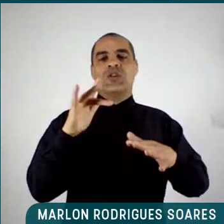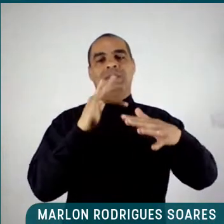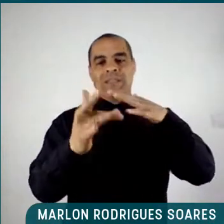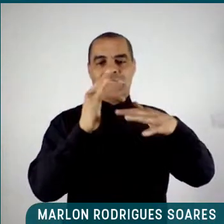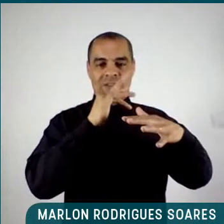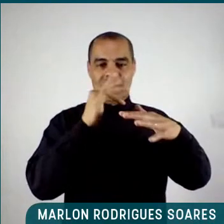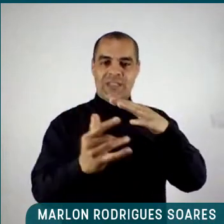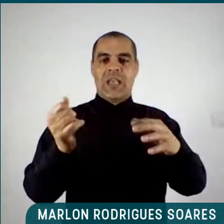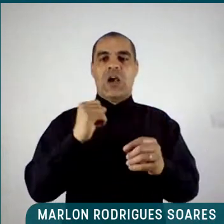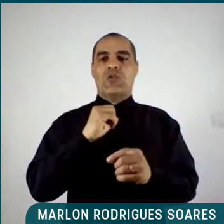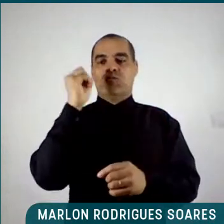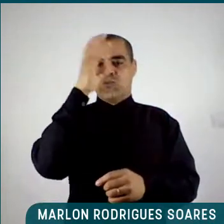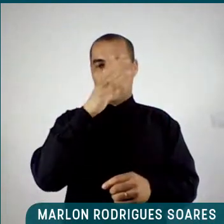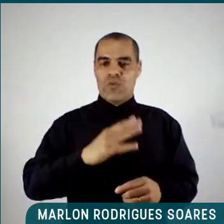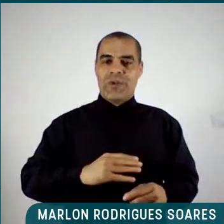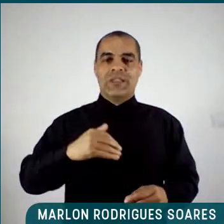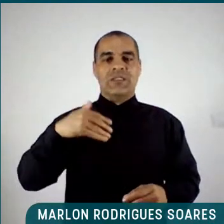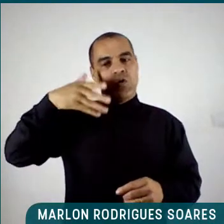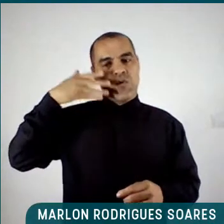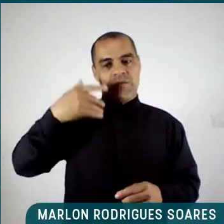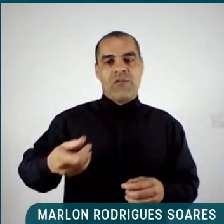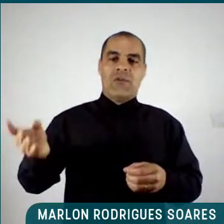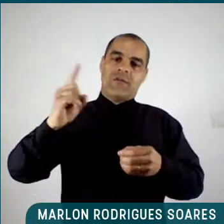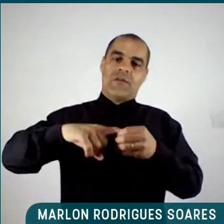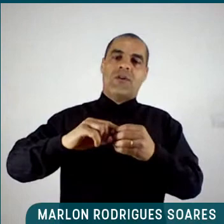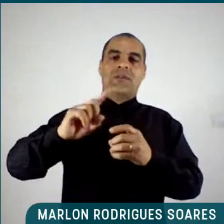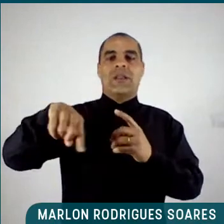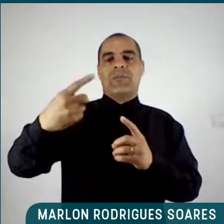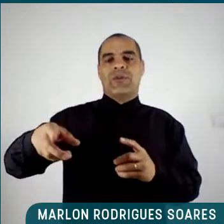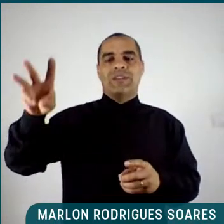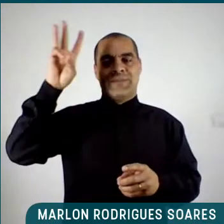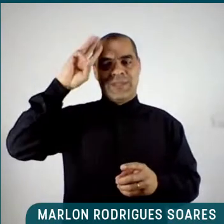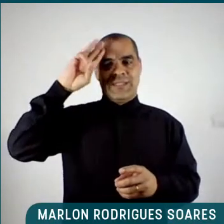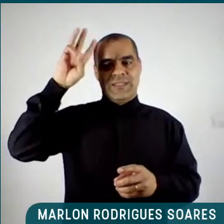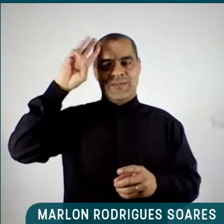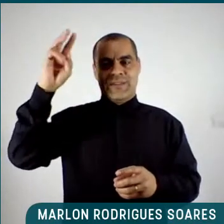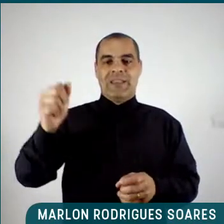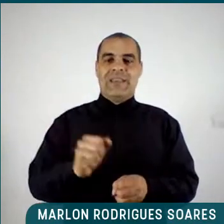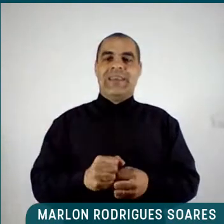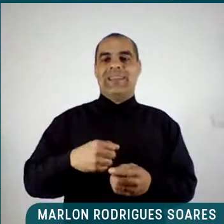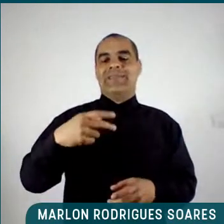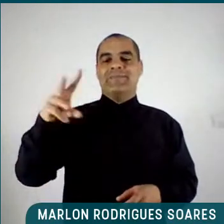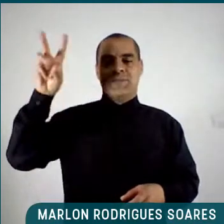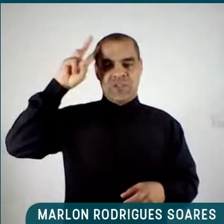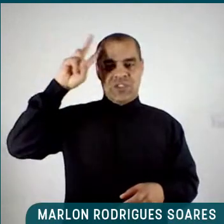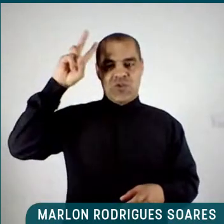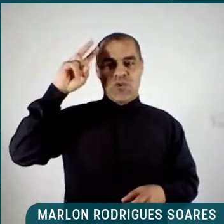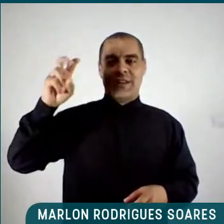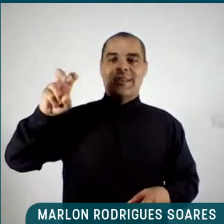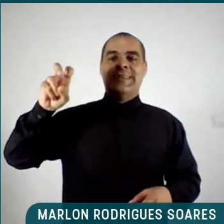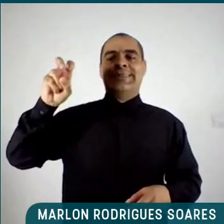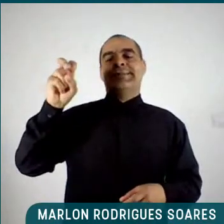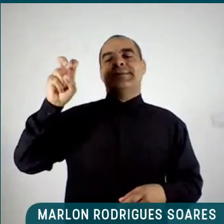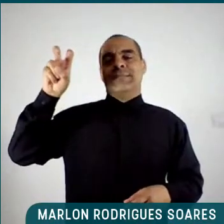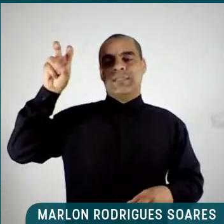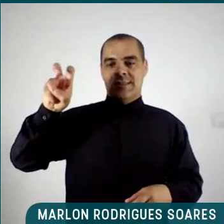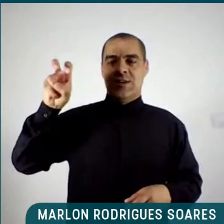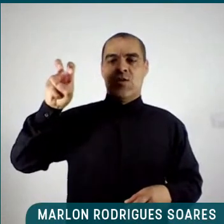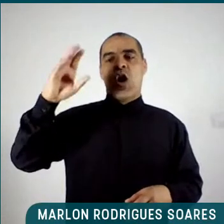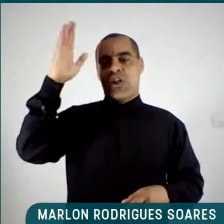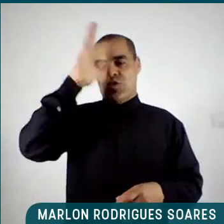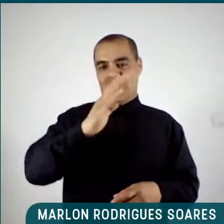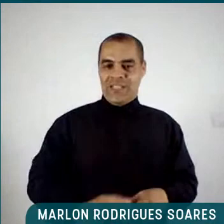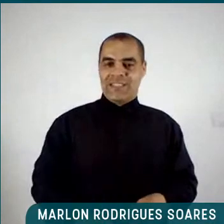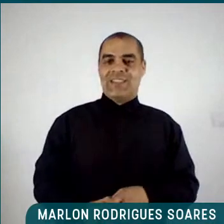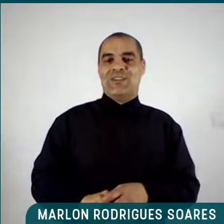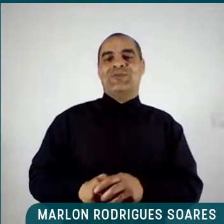Brazil Forum and our social network. So I'll see you again, 6th of July, 5 p.m. Brazil time